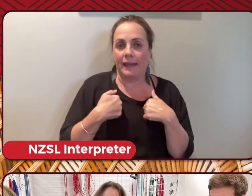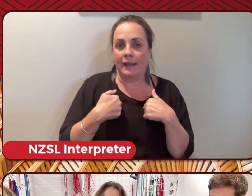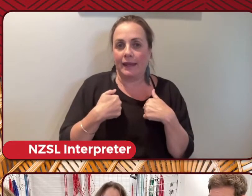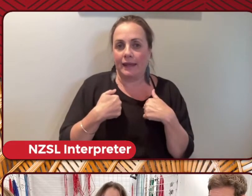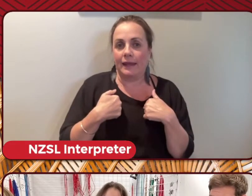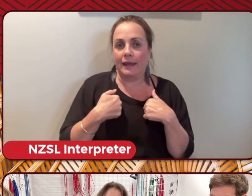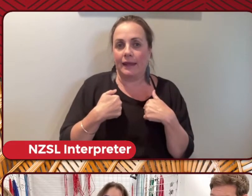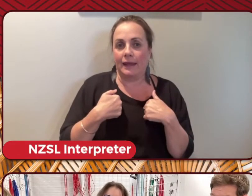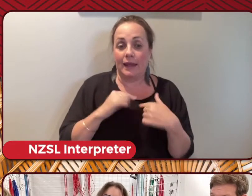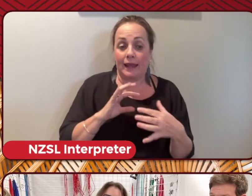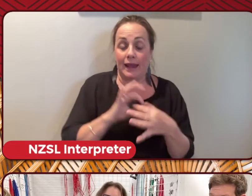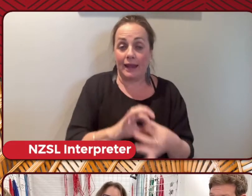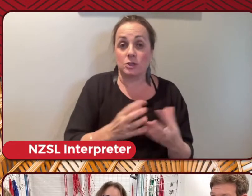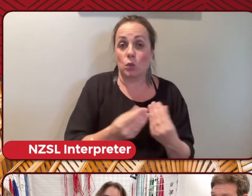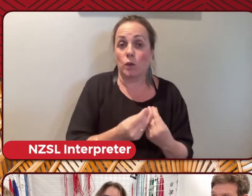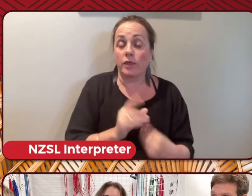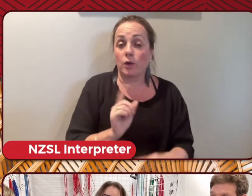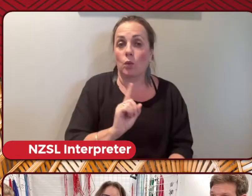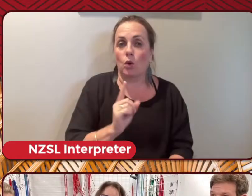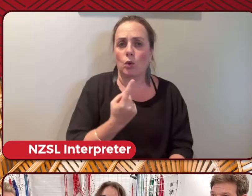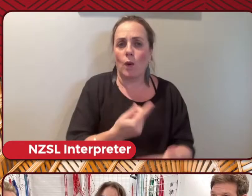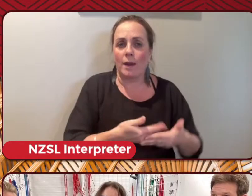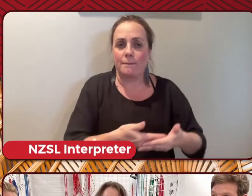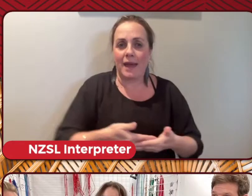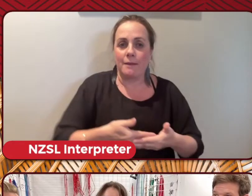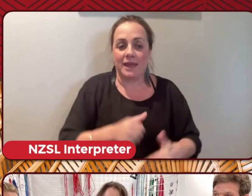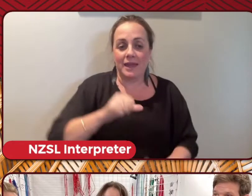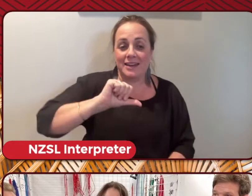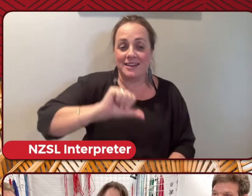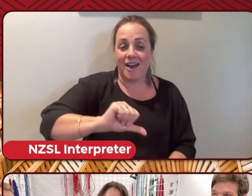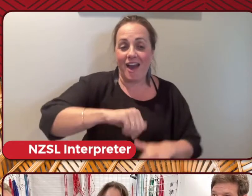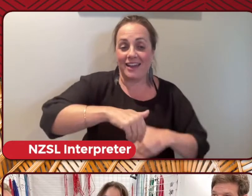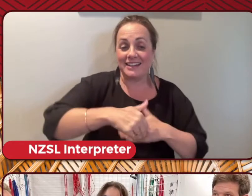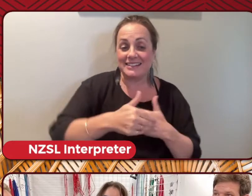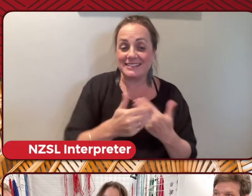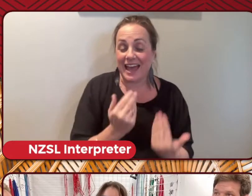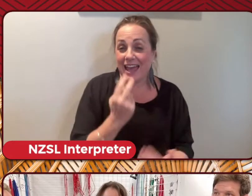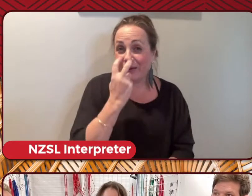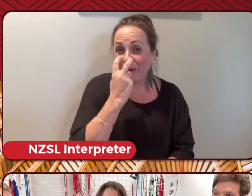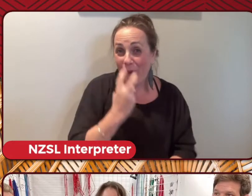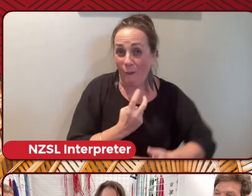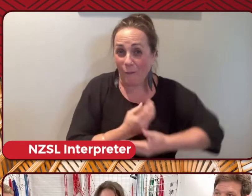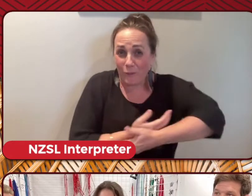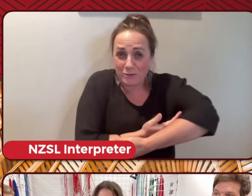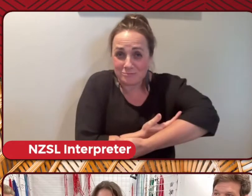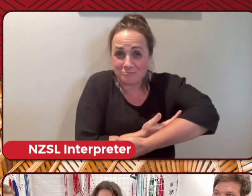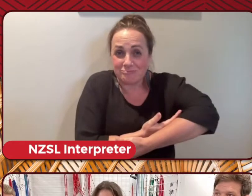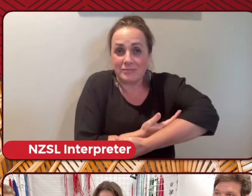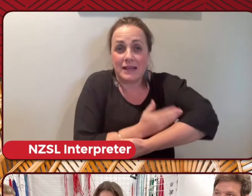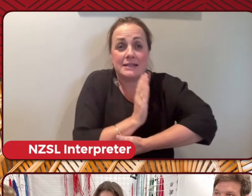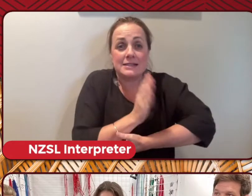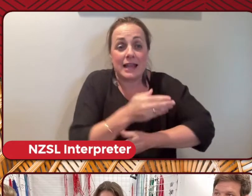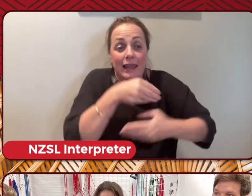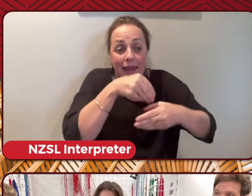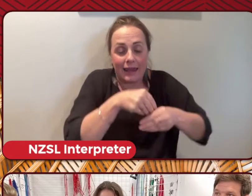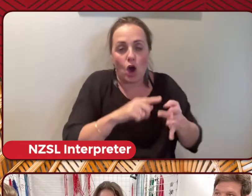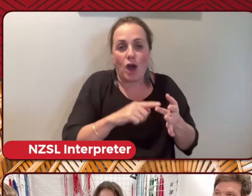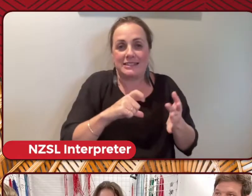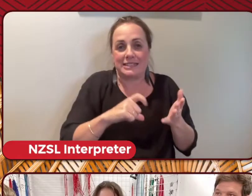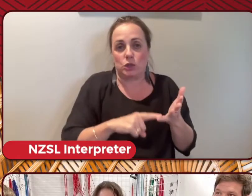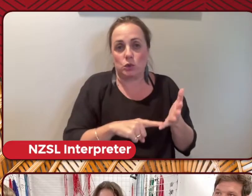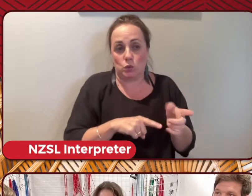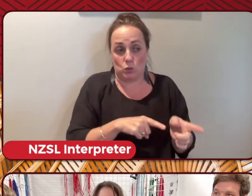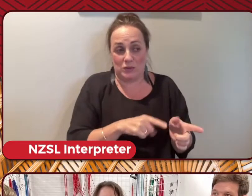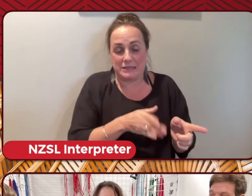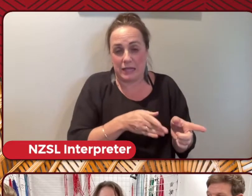of been connected with was, we had a bub that was only 9 days old, I believe, at the time, and they were still in intensive care. And a lot of